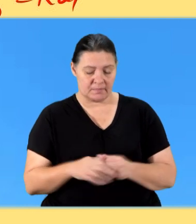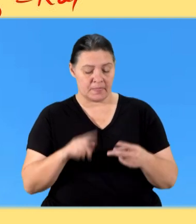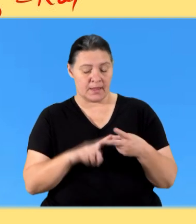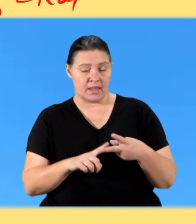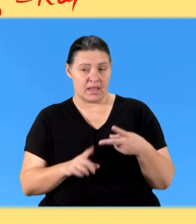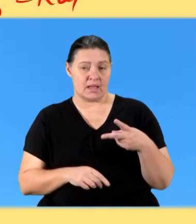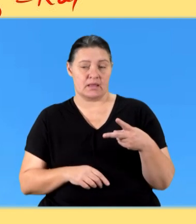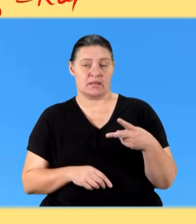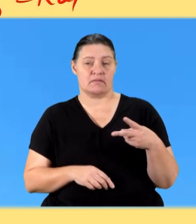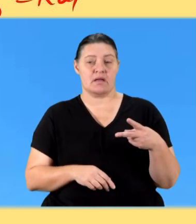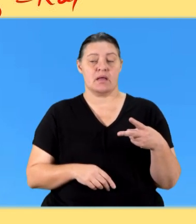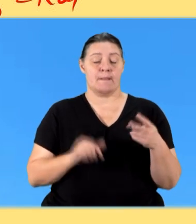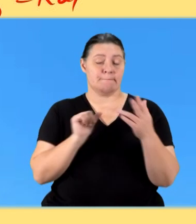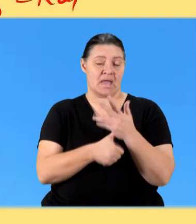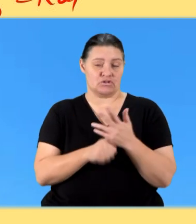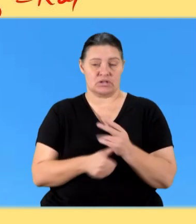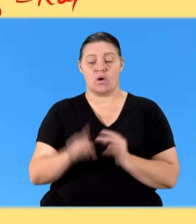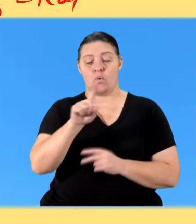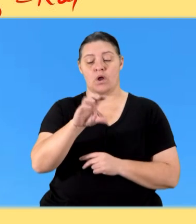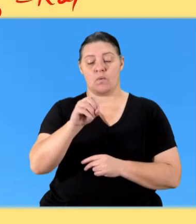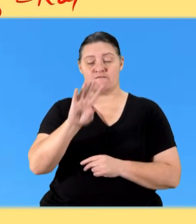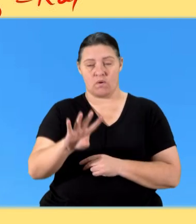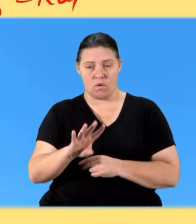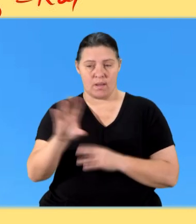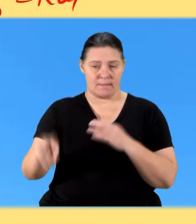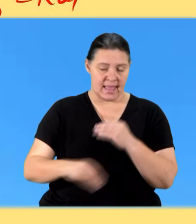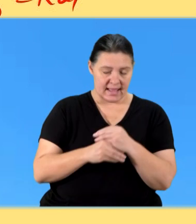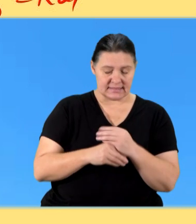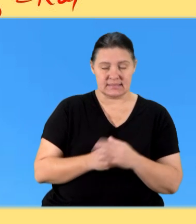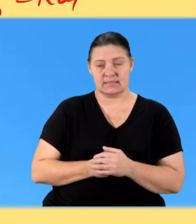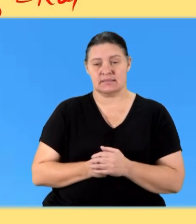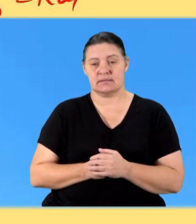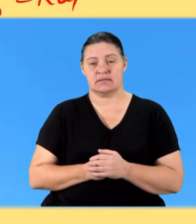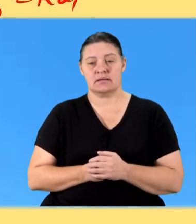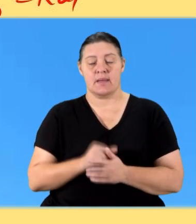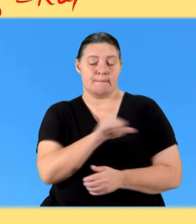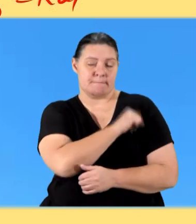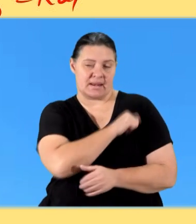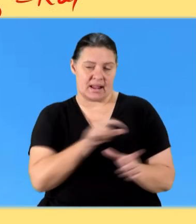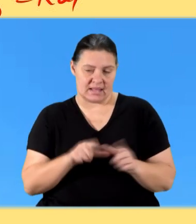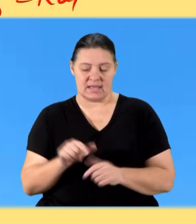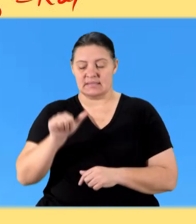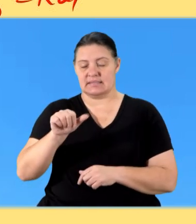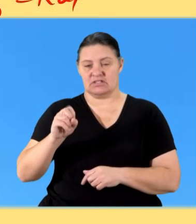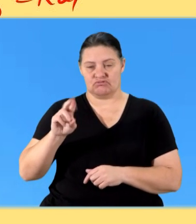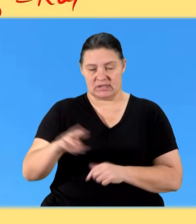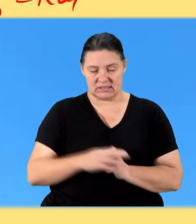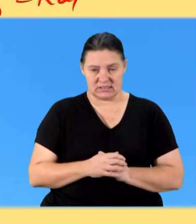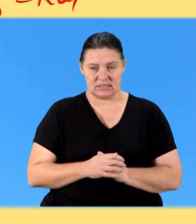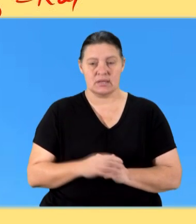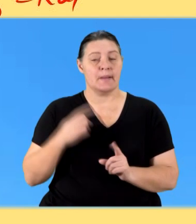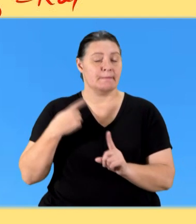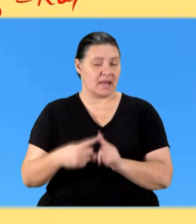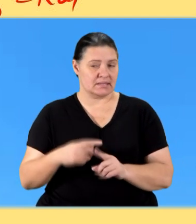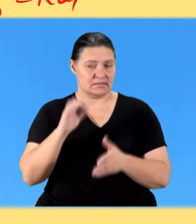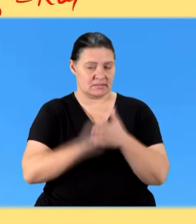rands, plus pension fund 104 rands, plus medical aid 60